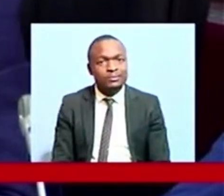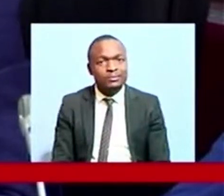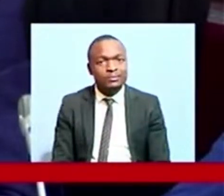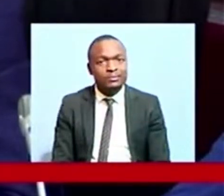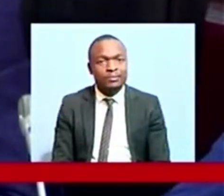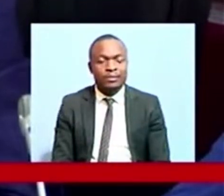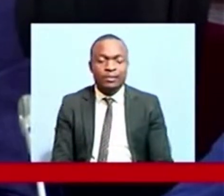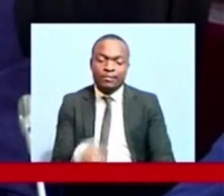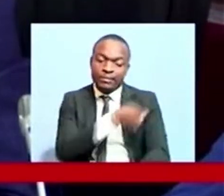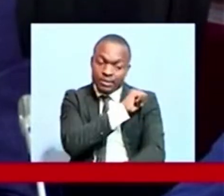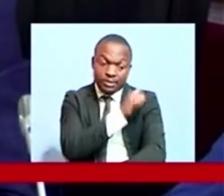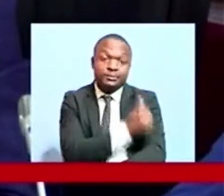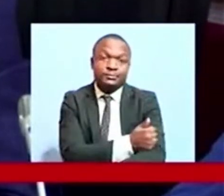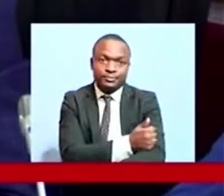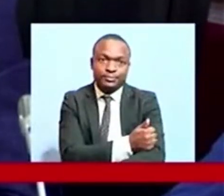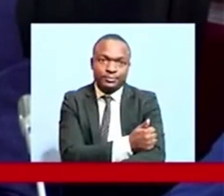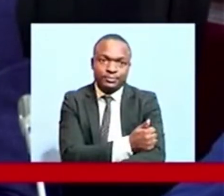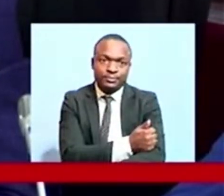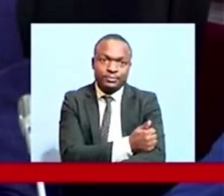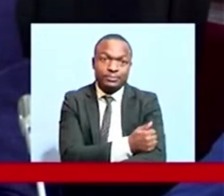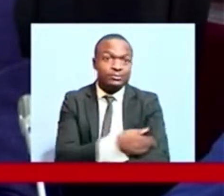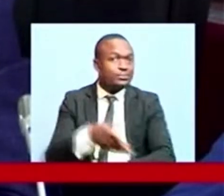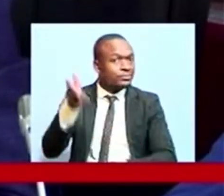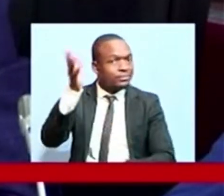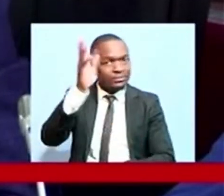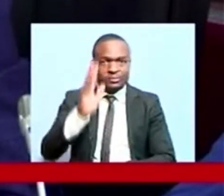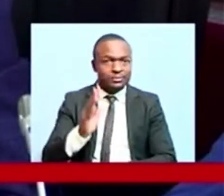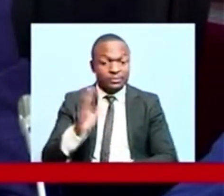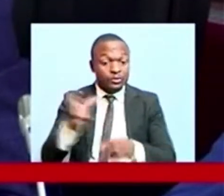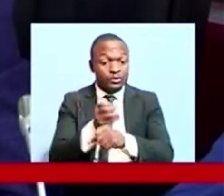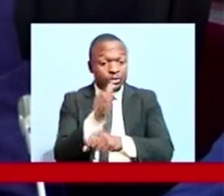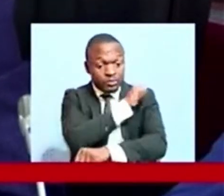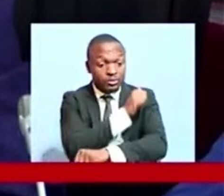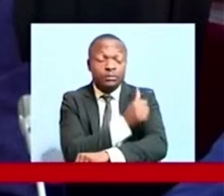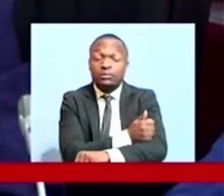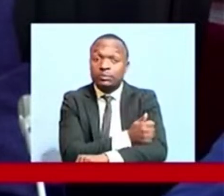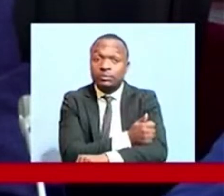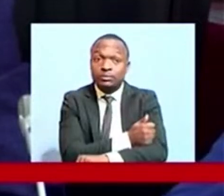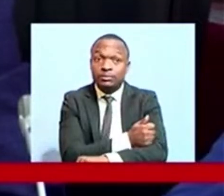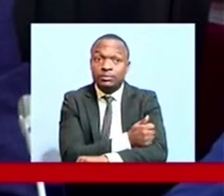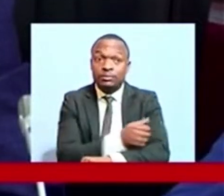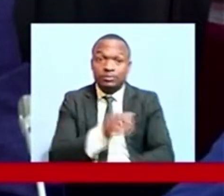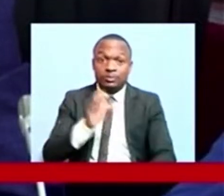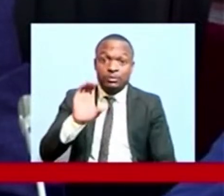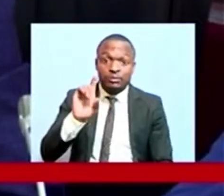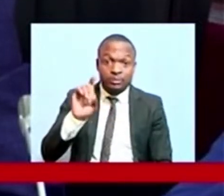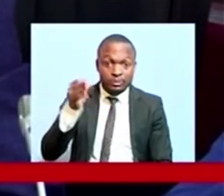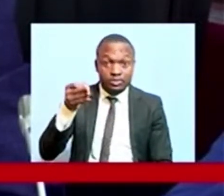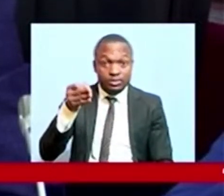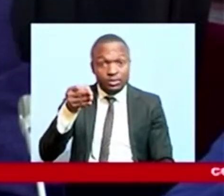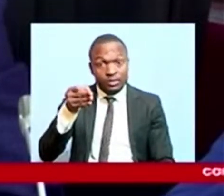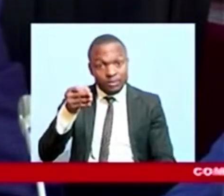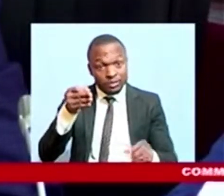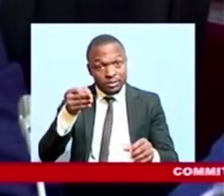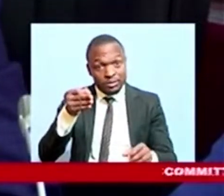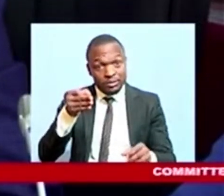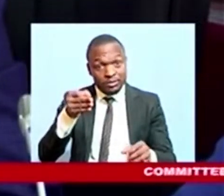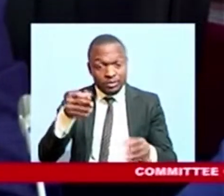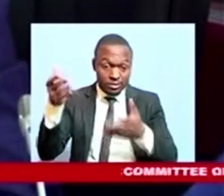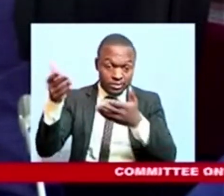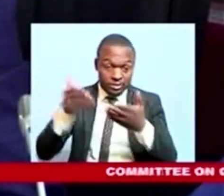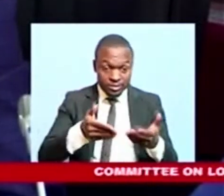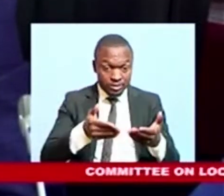the authority, you never sought authority from the CDFC. Had they brought this matter to